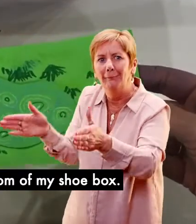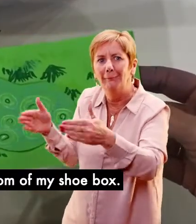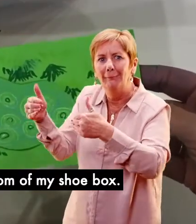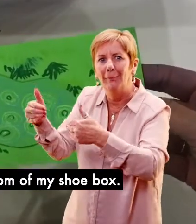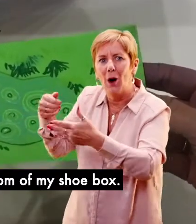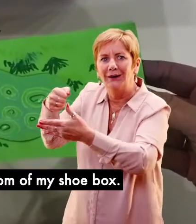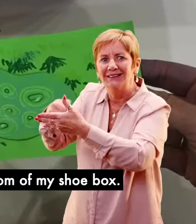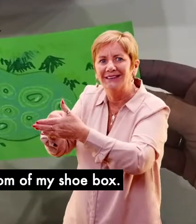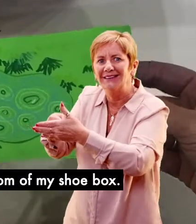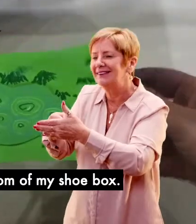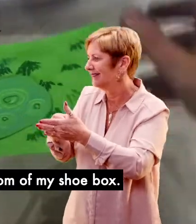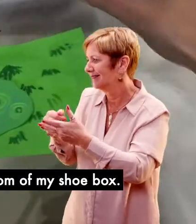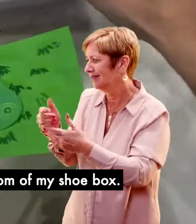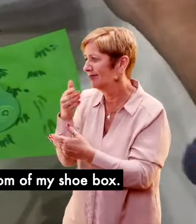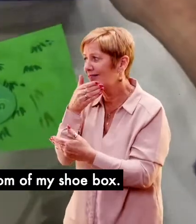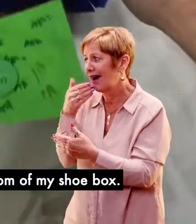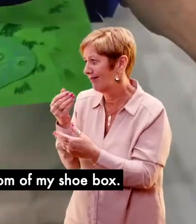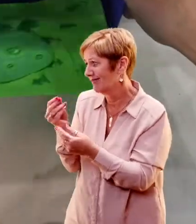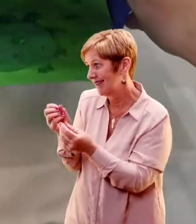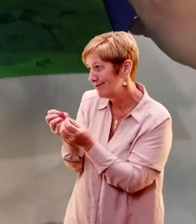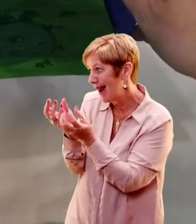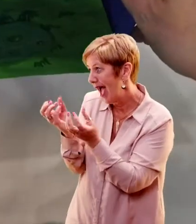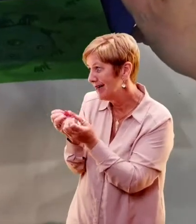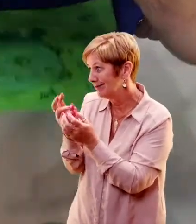it to the bottom of my shoebox.